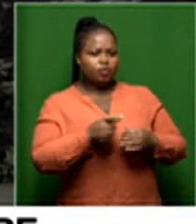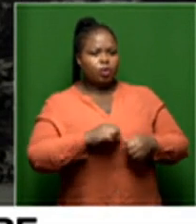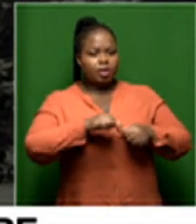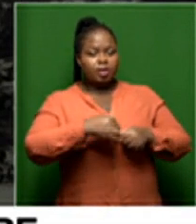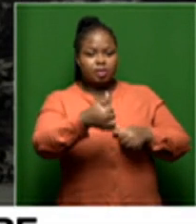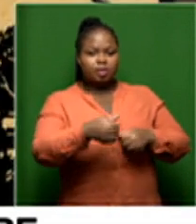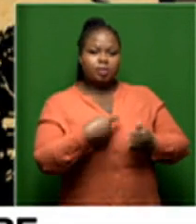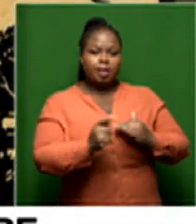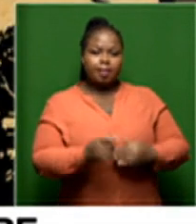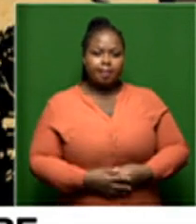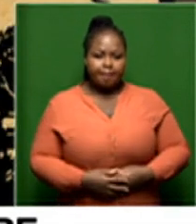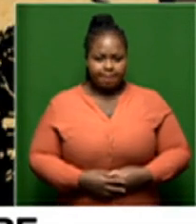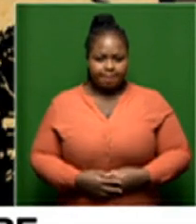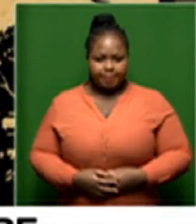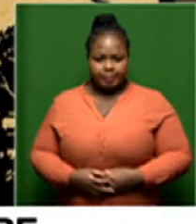forthcoming marquee sale?